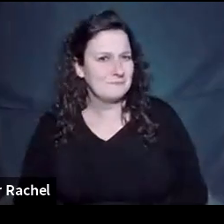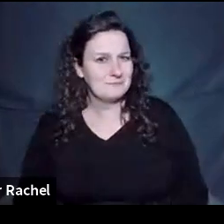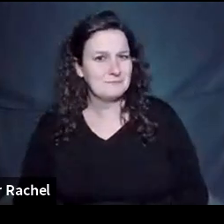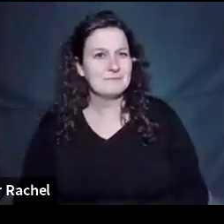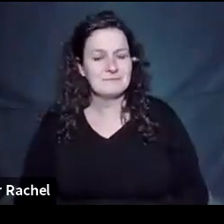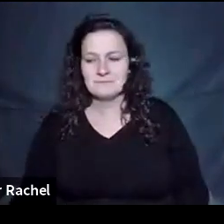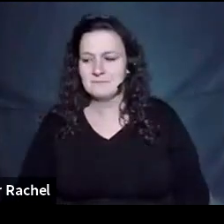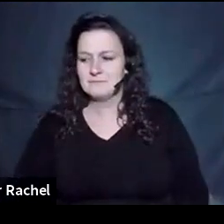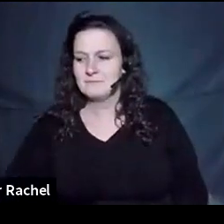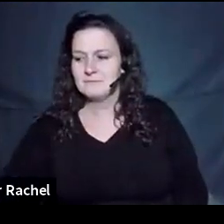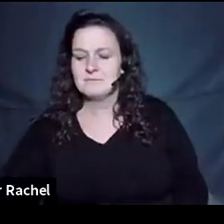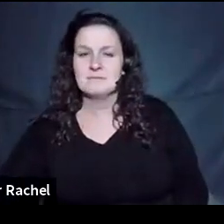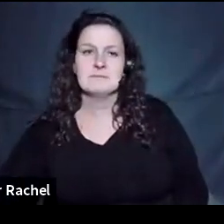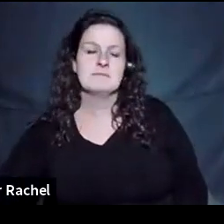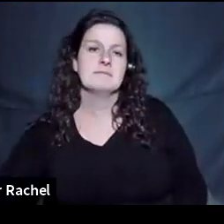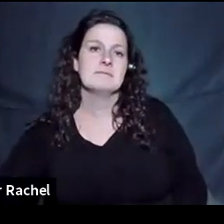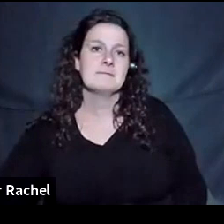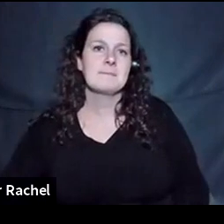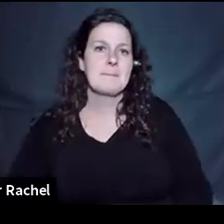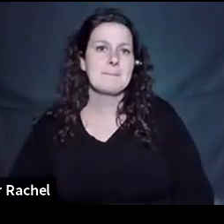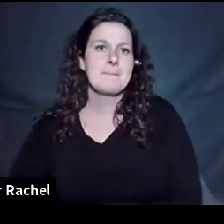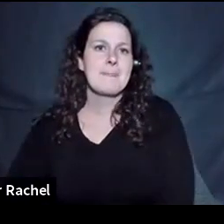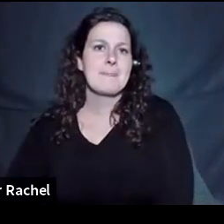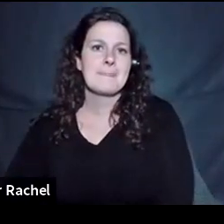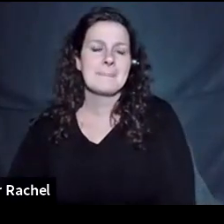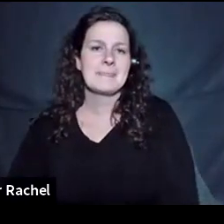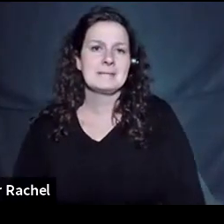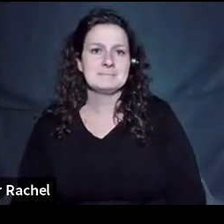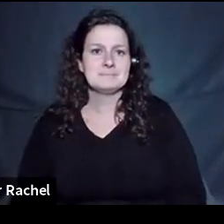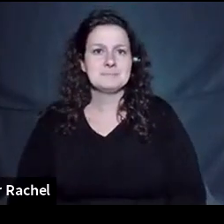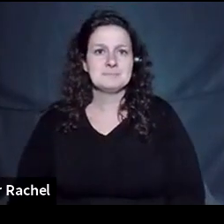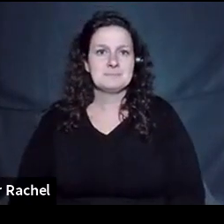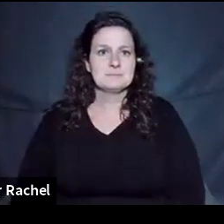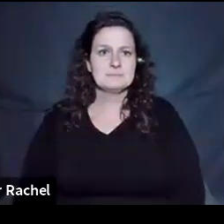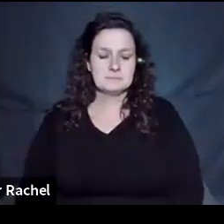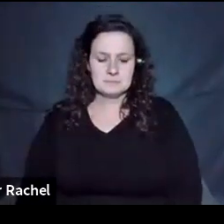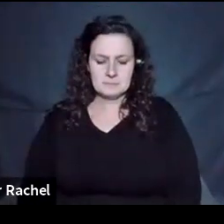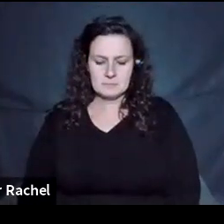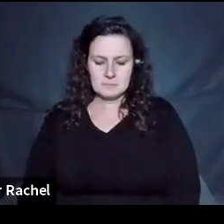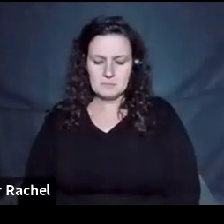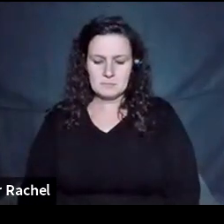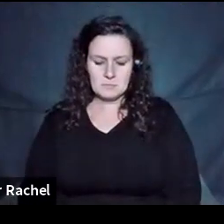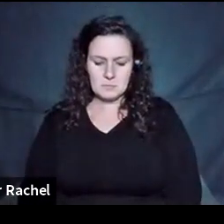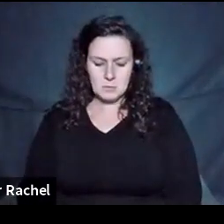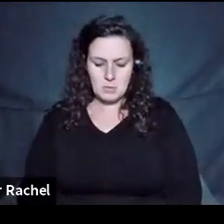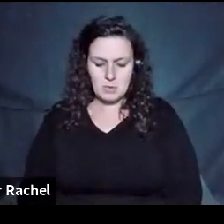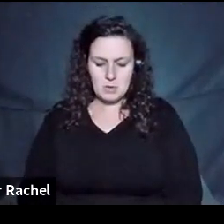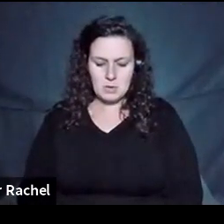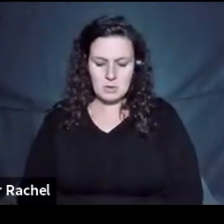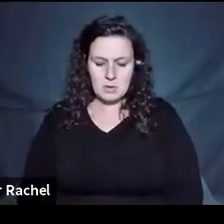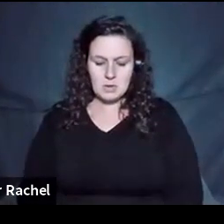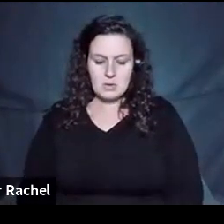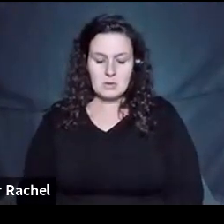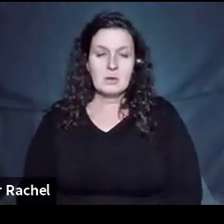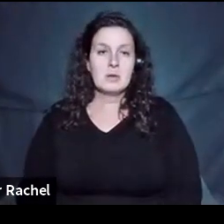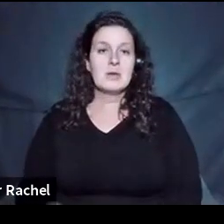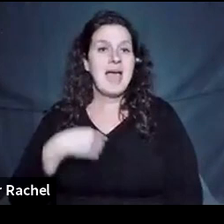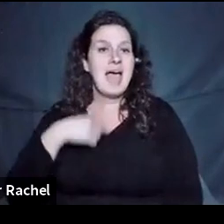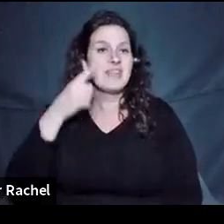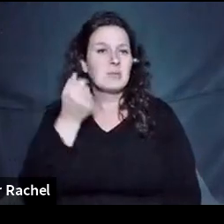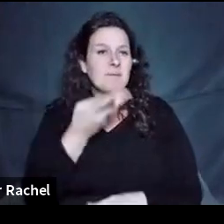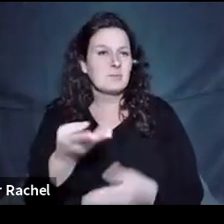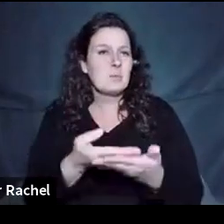I think, well, there was probably a few things for me that happened because I also got involved